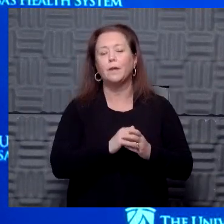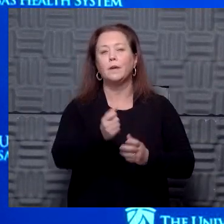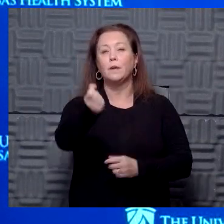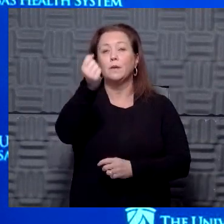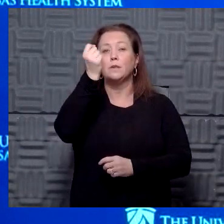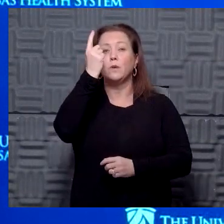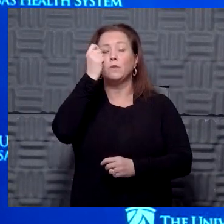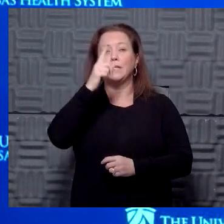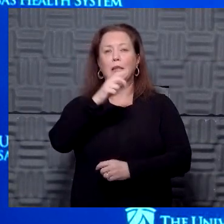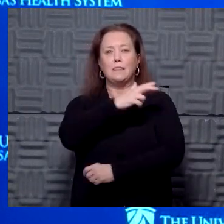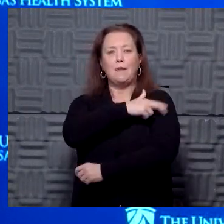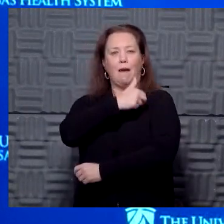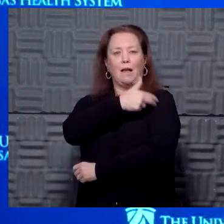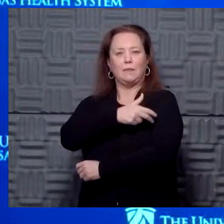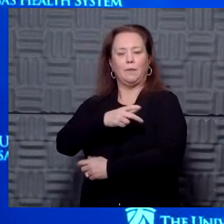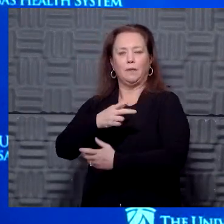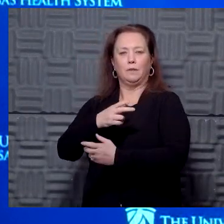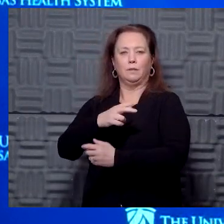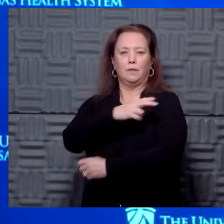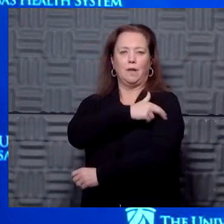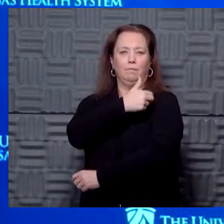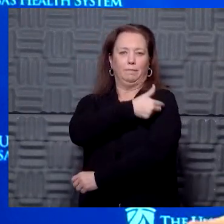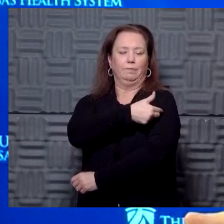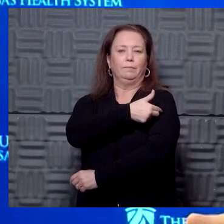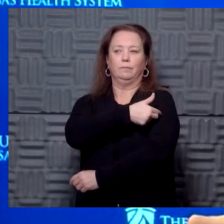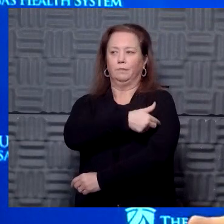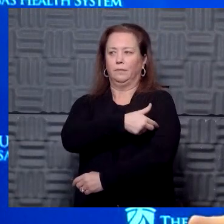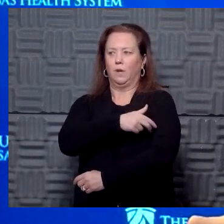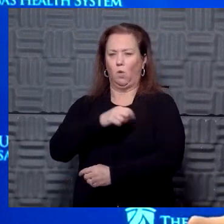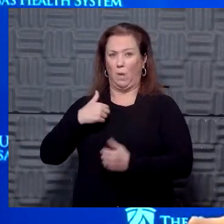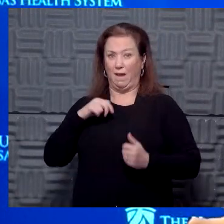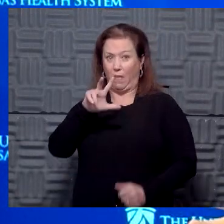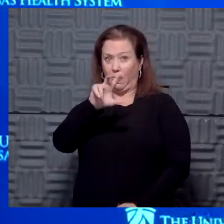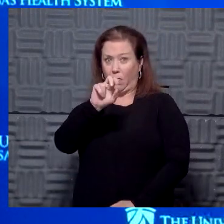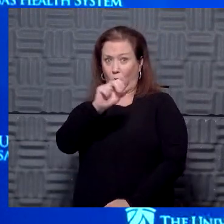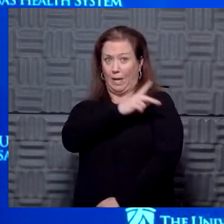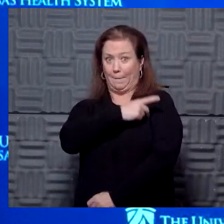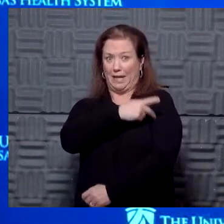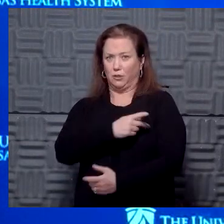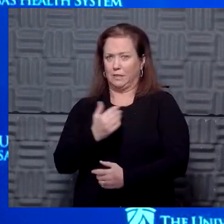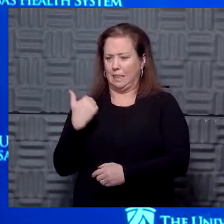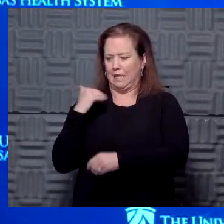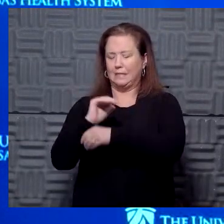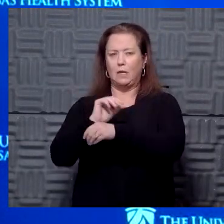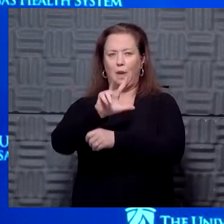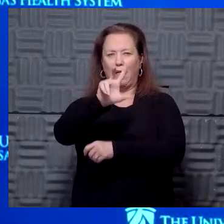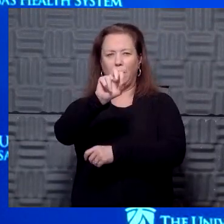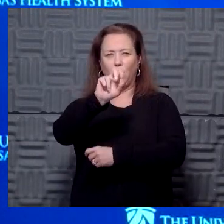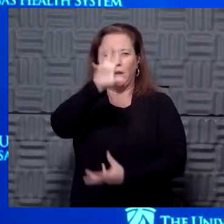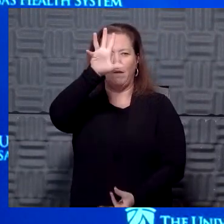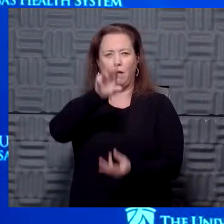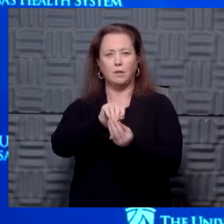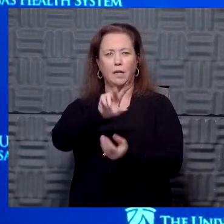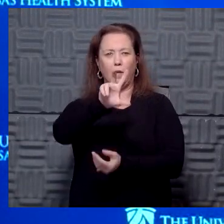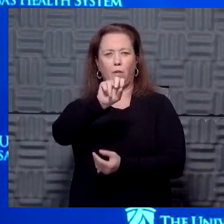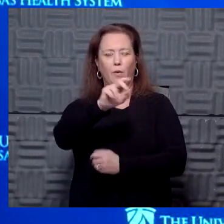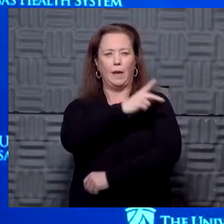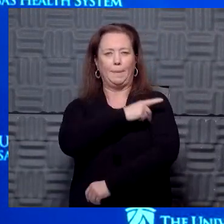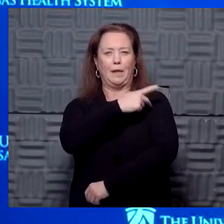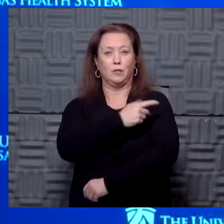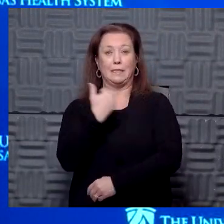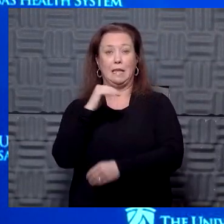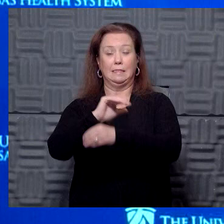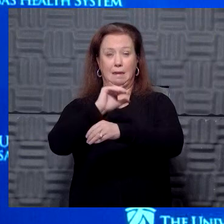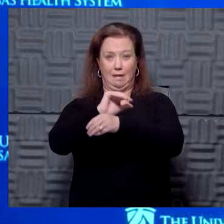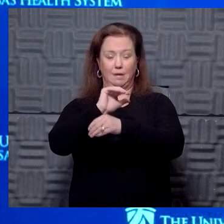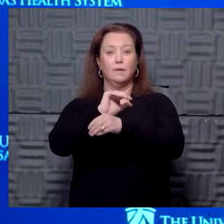go by our number of hospitalized patients. And I don't think I said this a minute ago. We have 30 patients hospitalized as of last night. I don't know this morning's numbers yet. We had